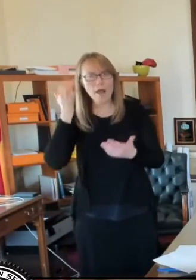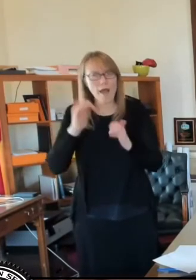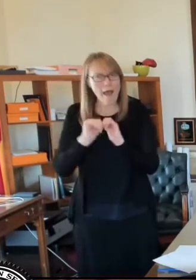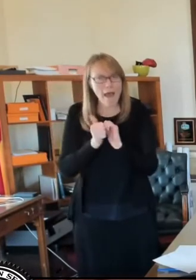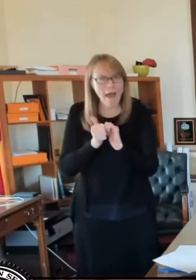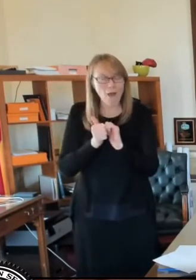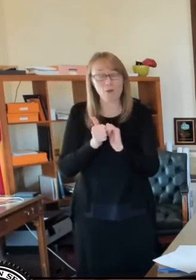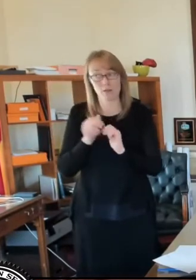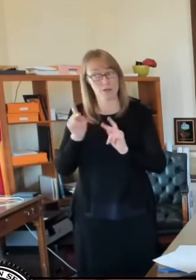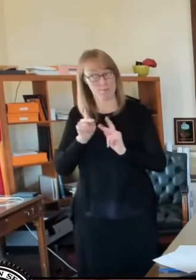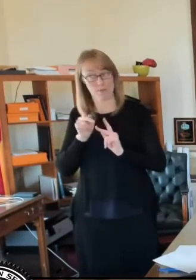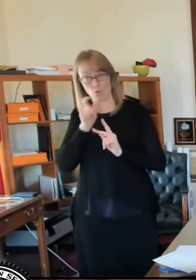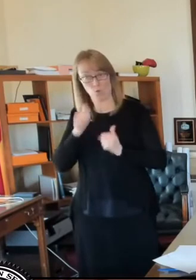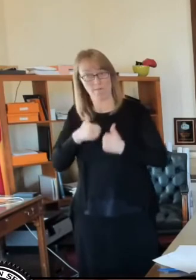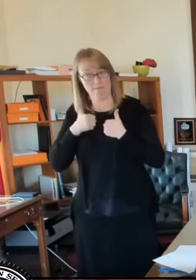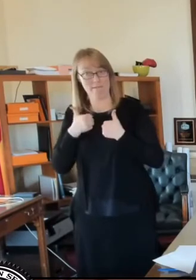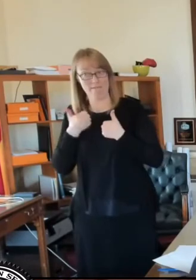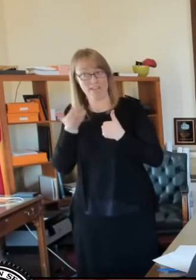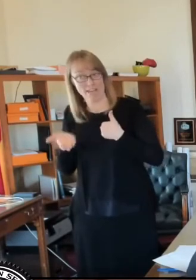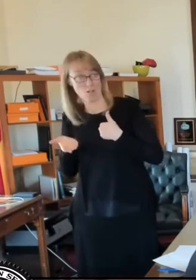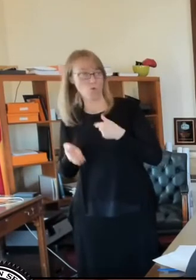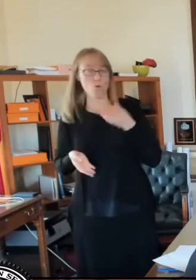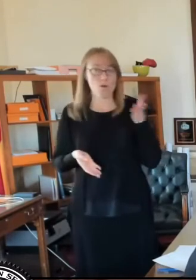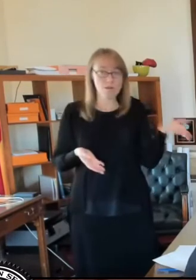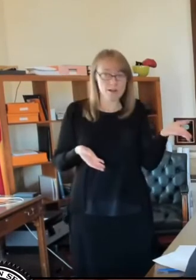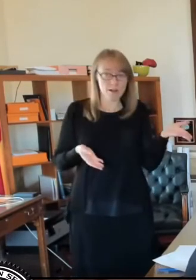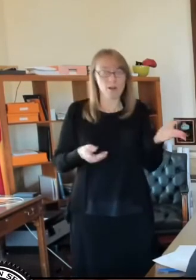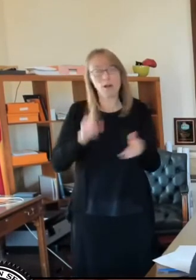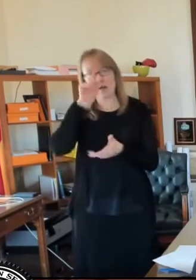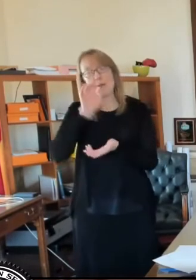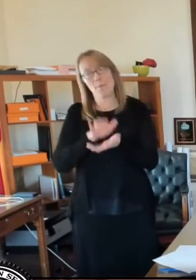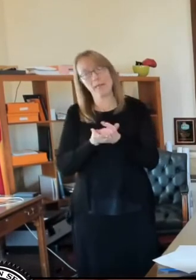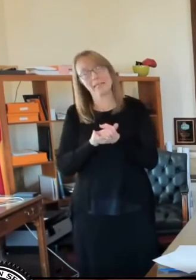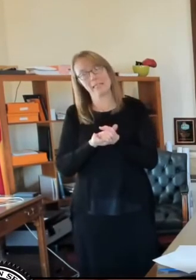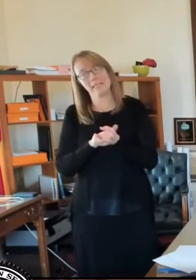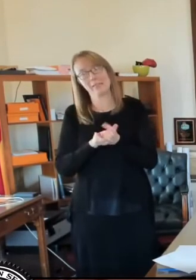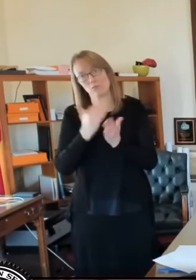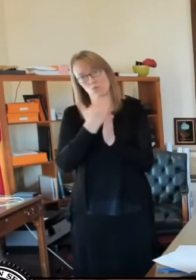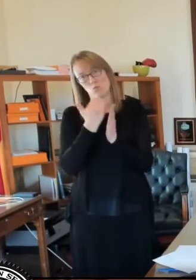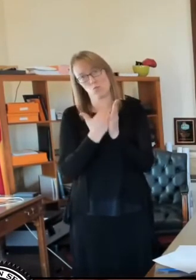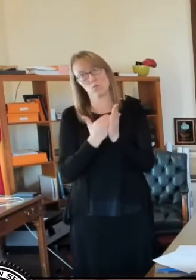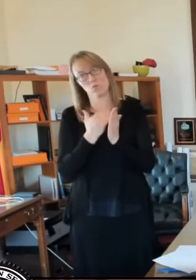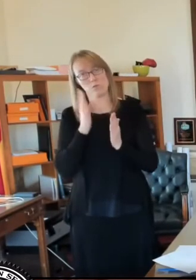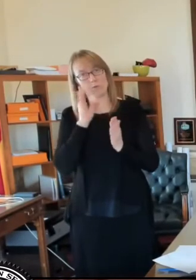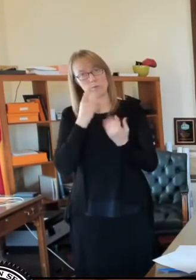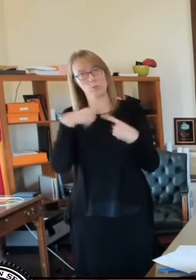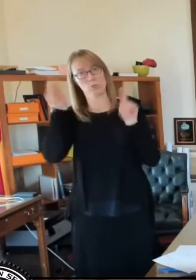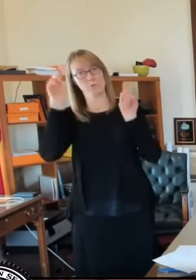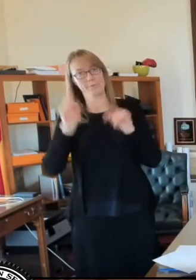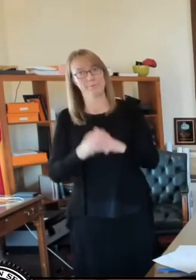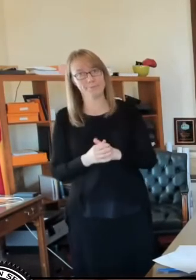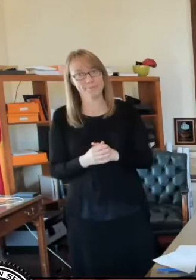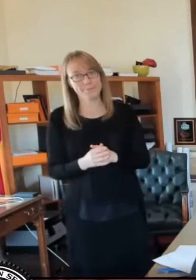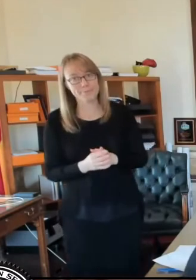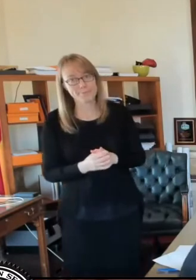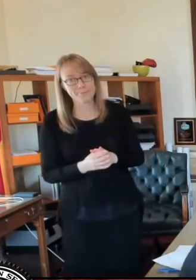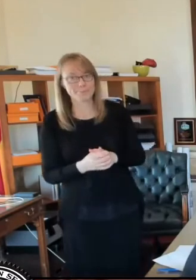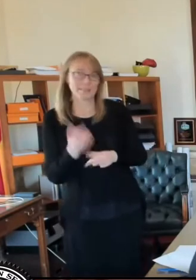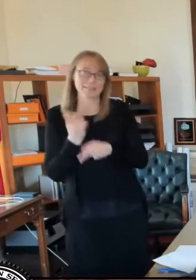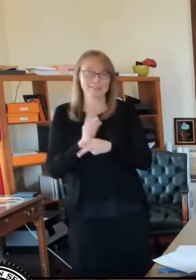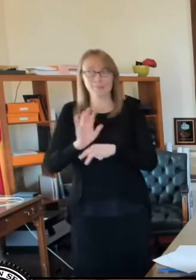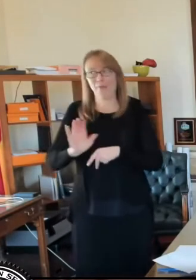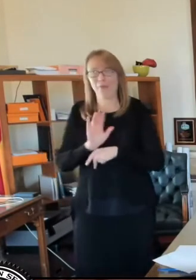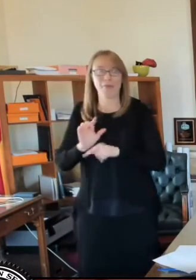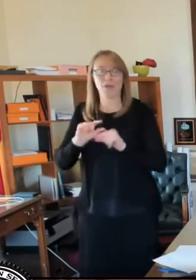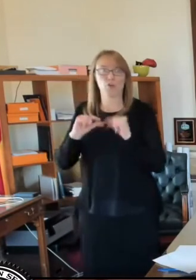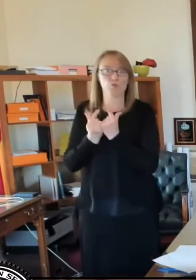socially distance and keep their pod small. So that's anecdotal, but that's the only thing I can see with